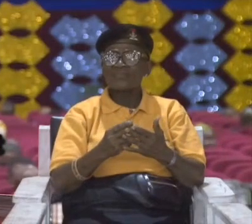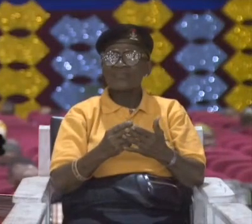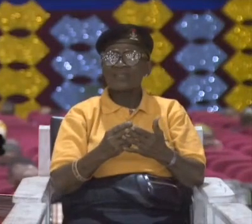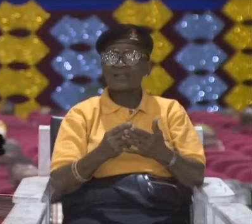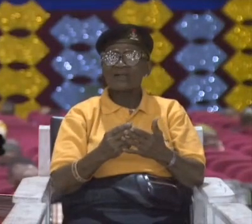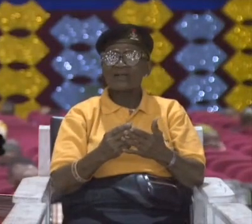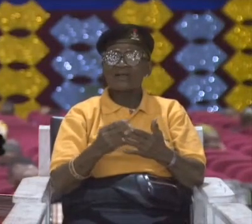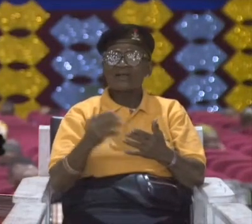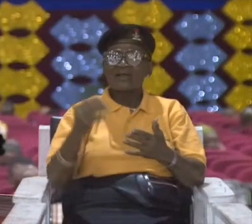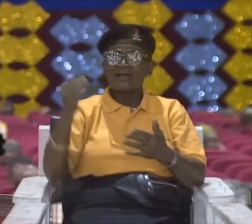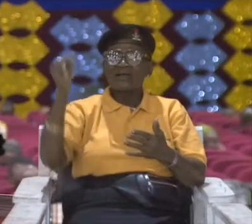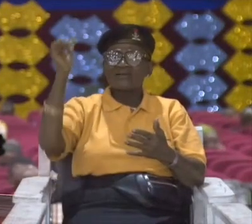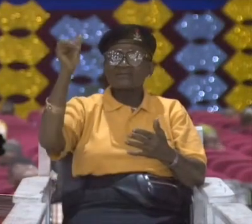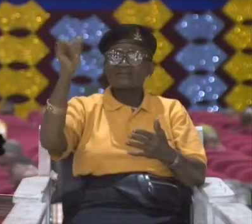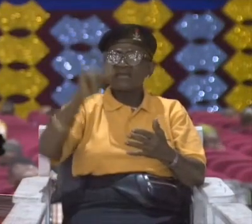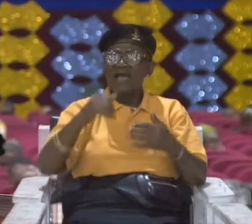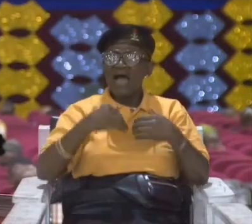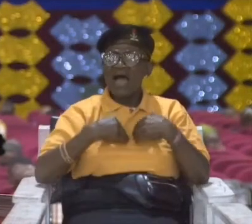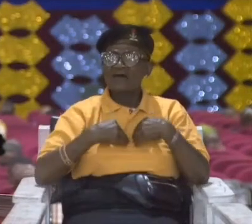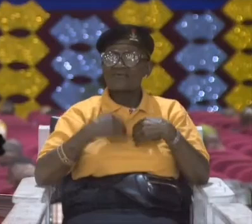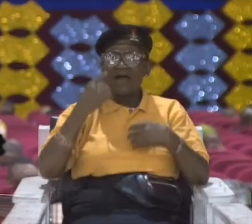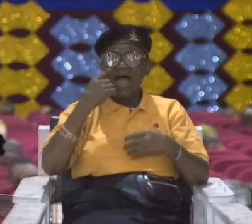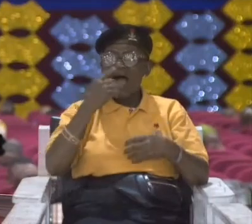They had eyes, physical.